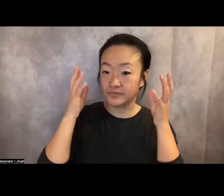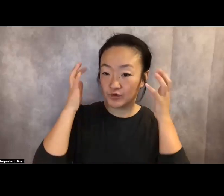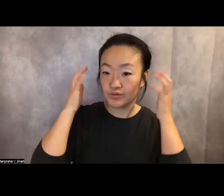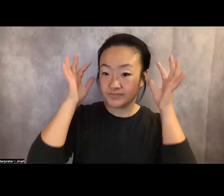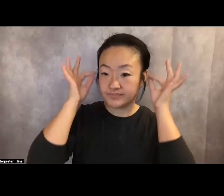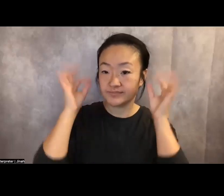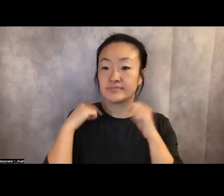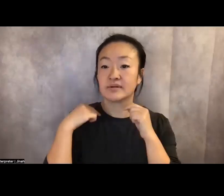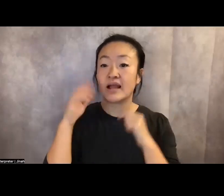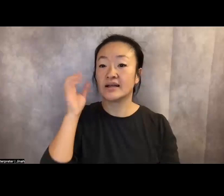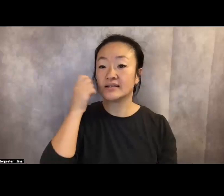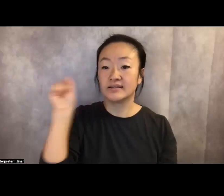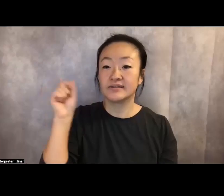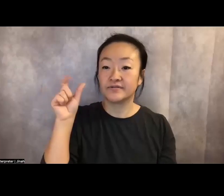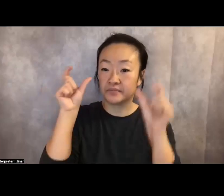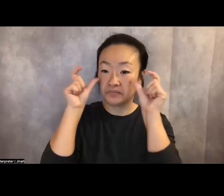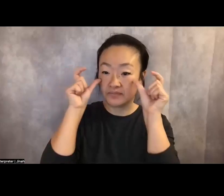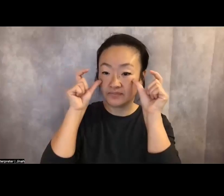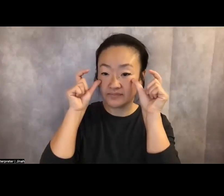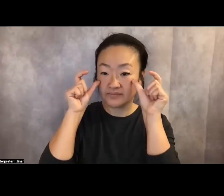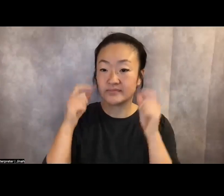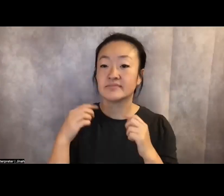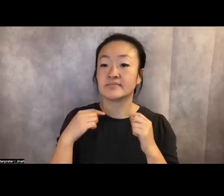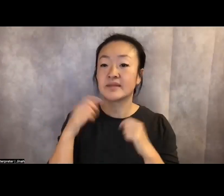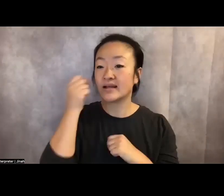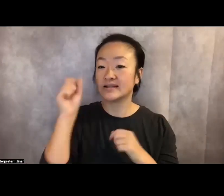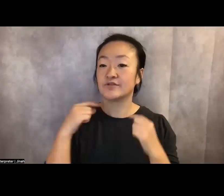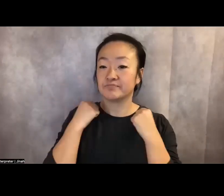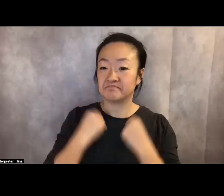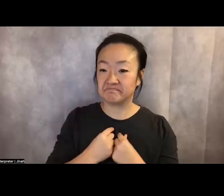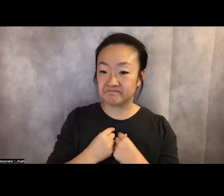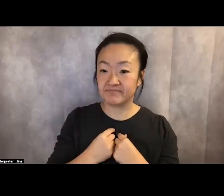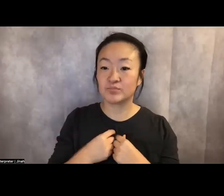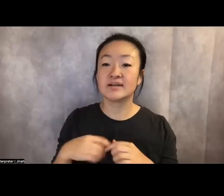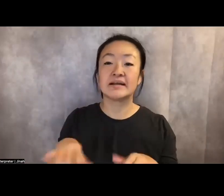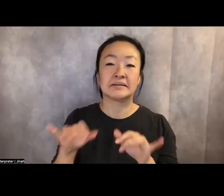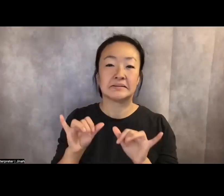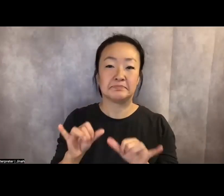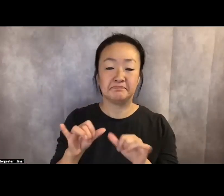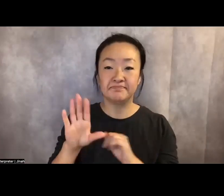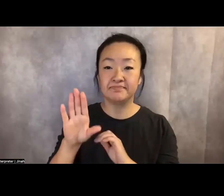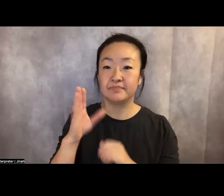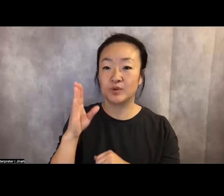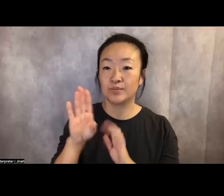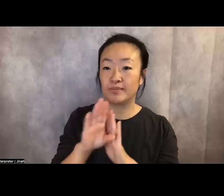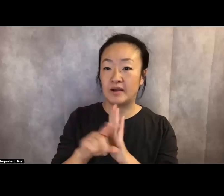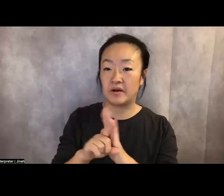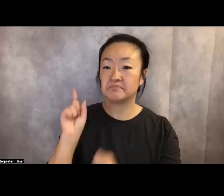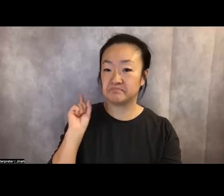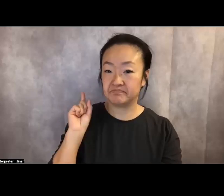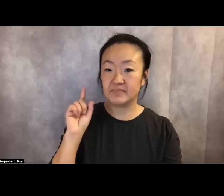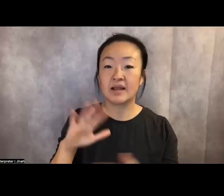black shirt and a silver necklace. The same blue background with Community Accelerator Grant is behind